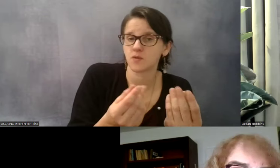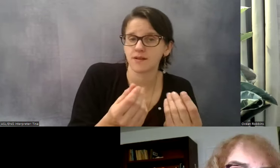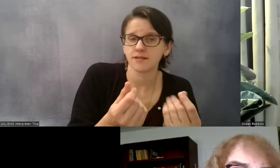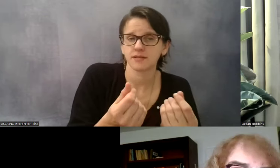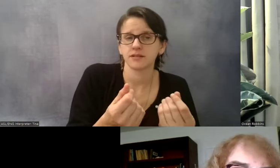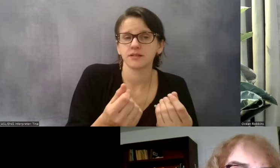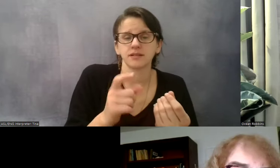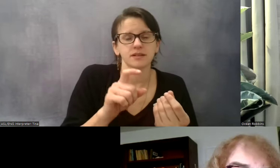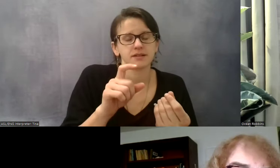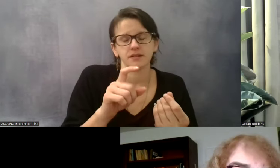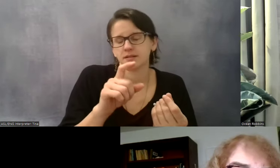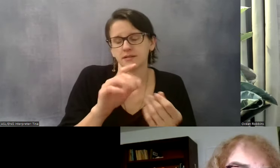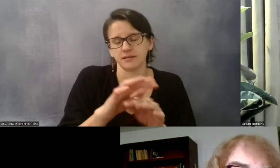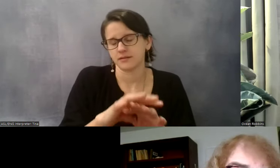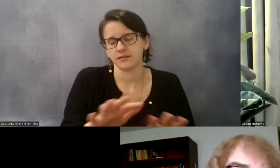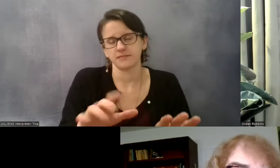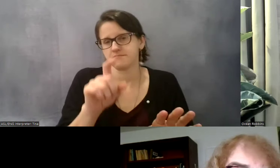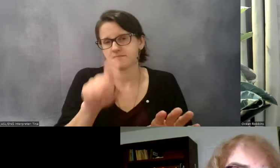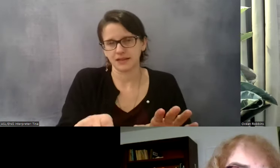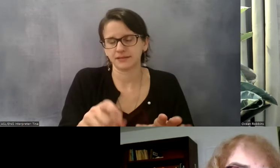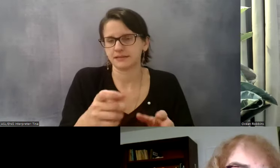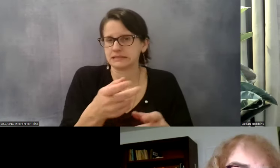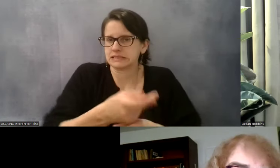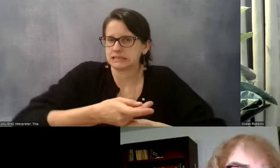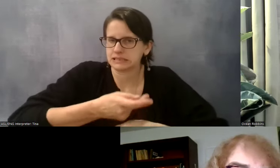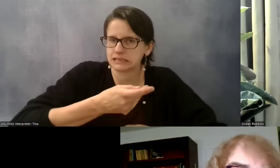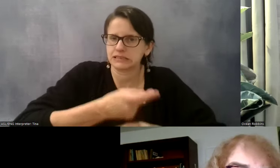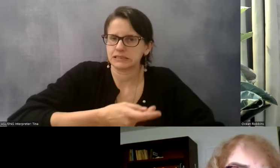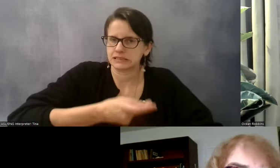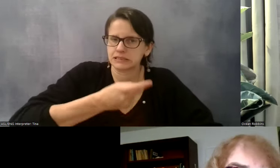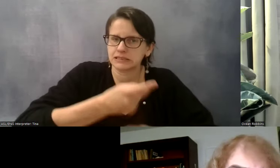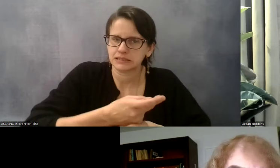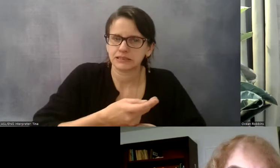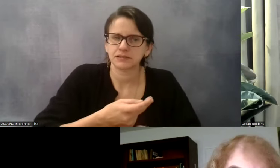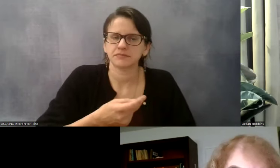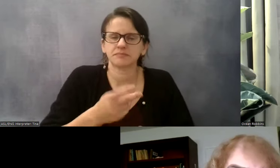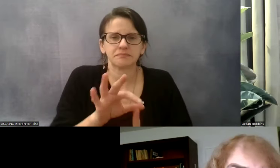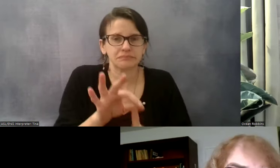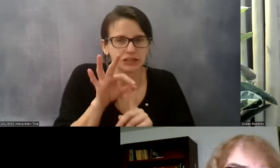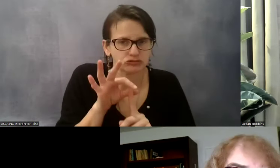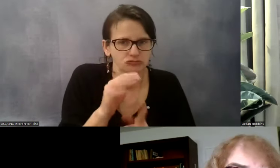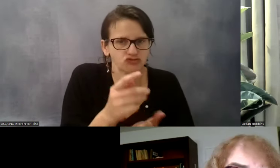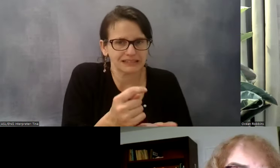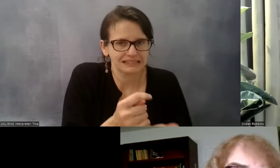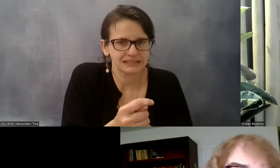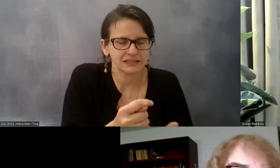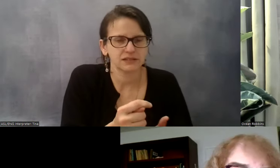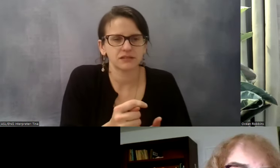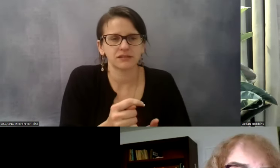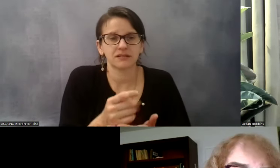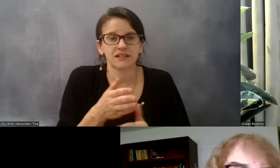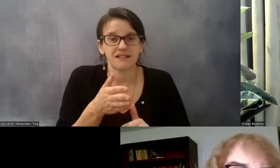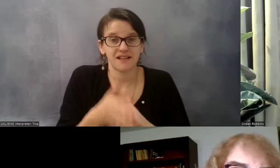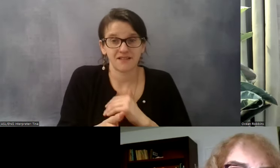absolutely need to be handled with care and with special treatment after